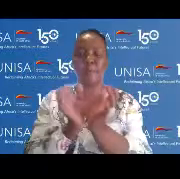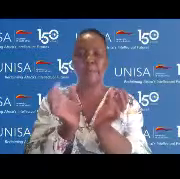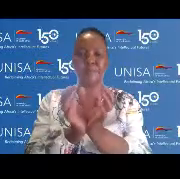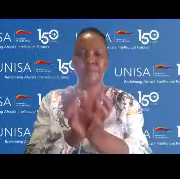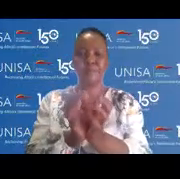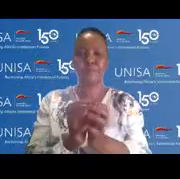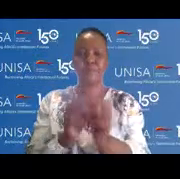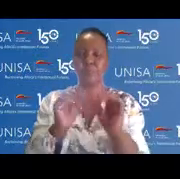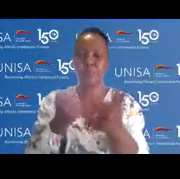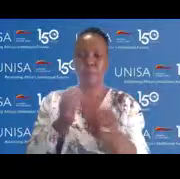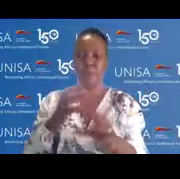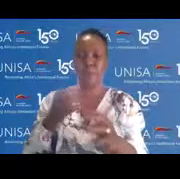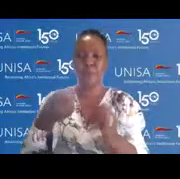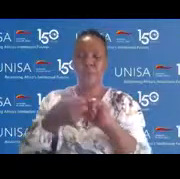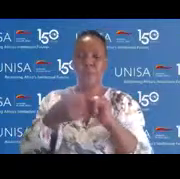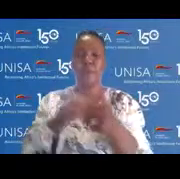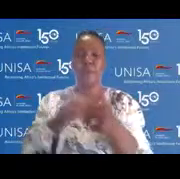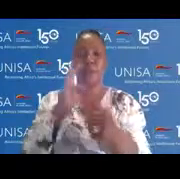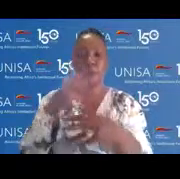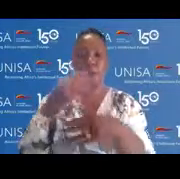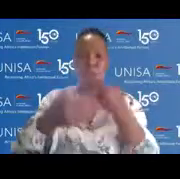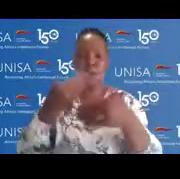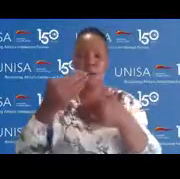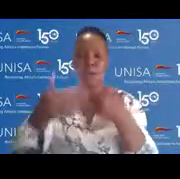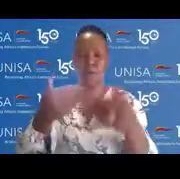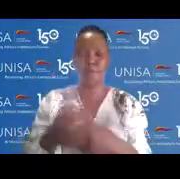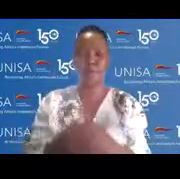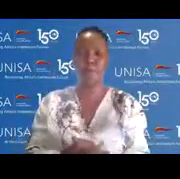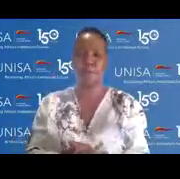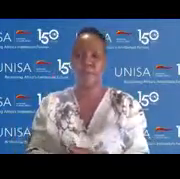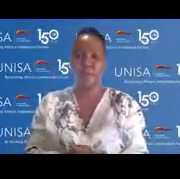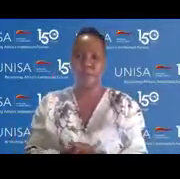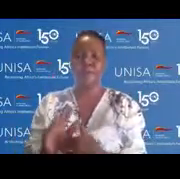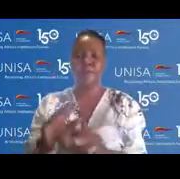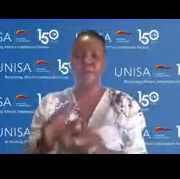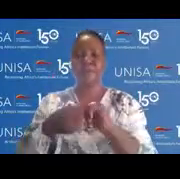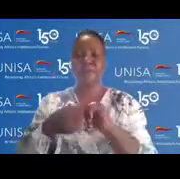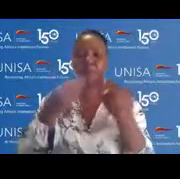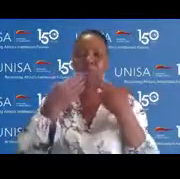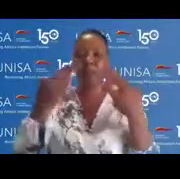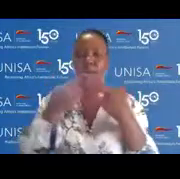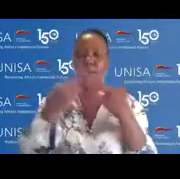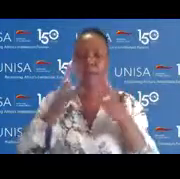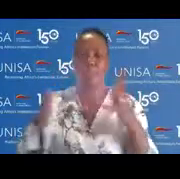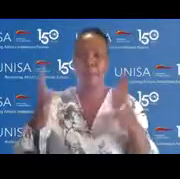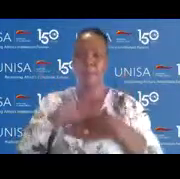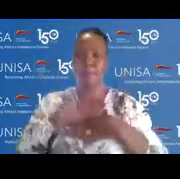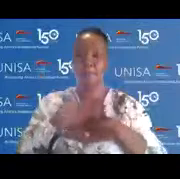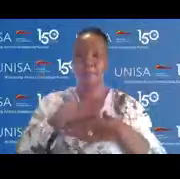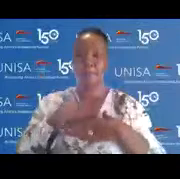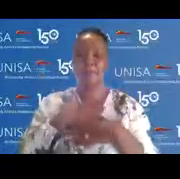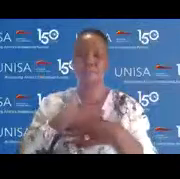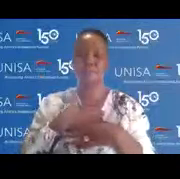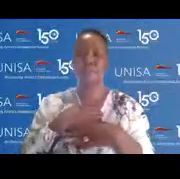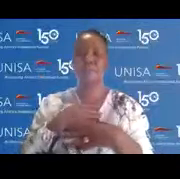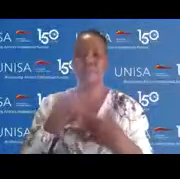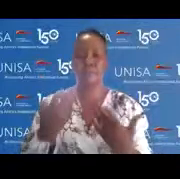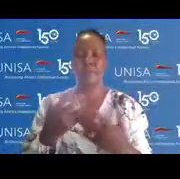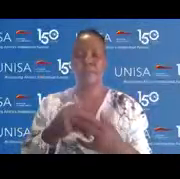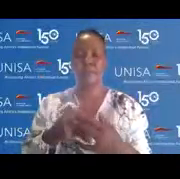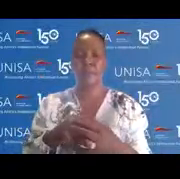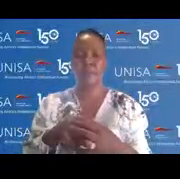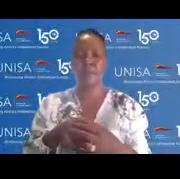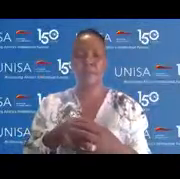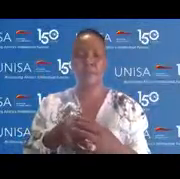We're going to continue. So yeah, not a problem. Thanks, Prof. Much appreciated. Oh wow, there we go. So looks like we've got Android